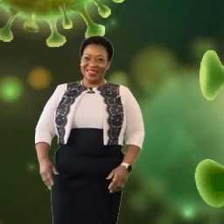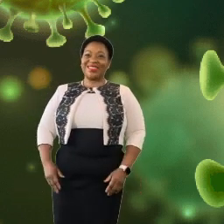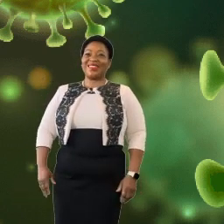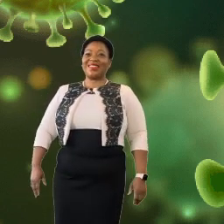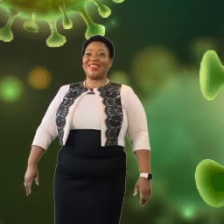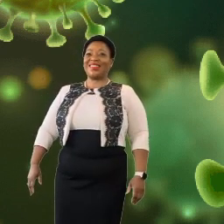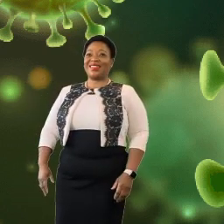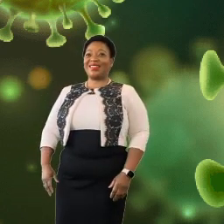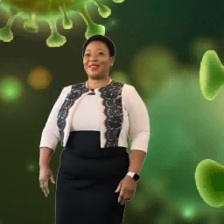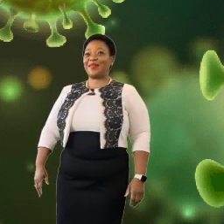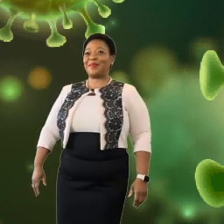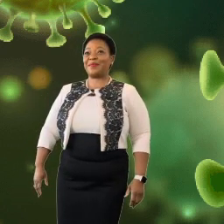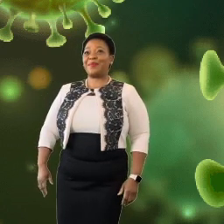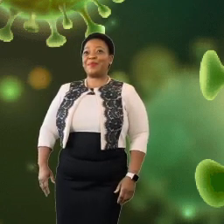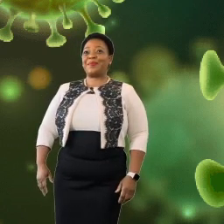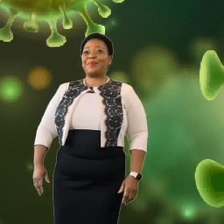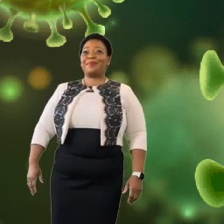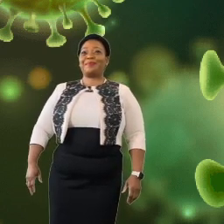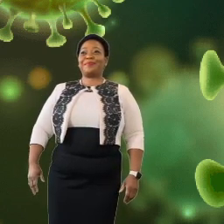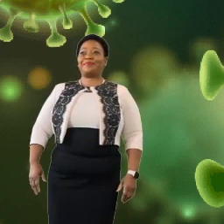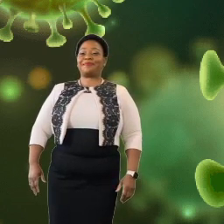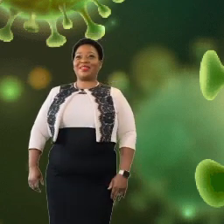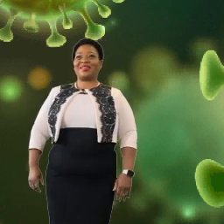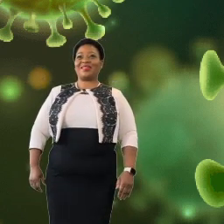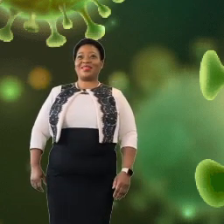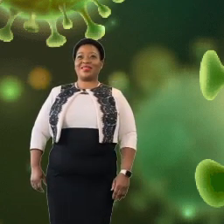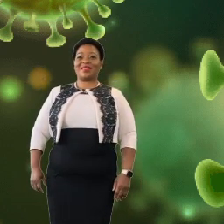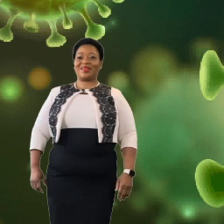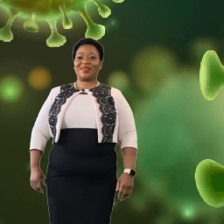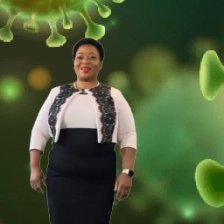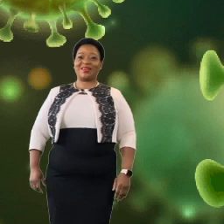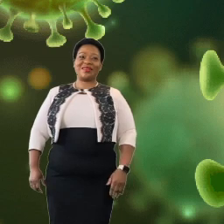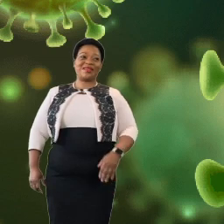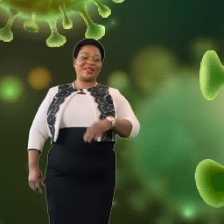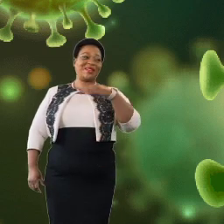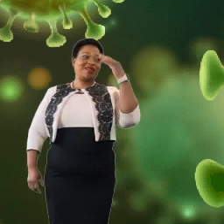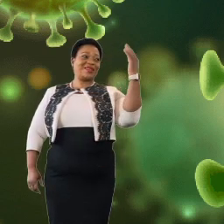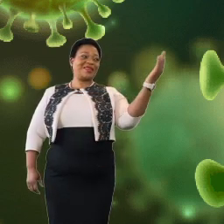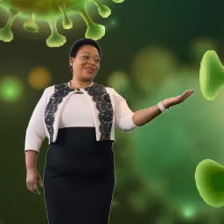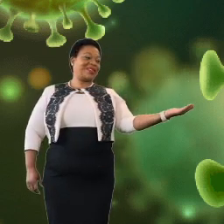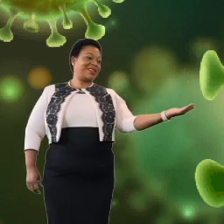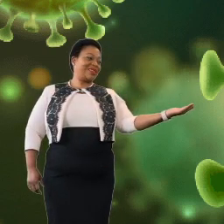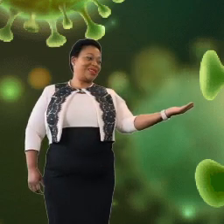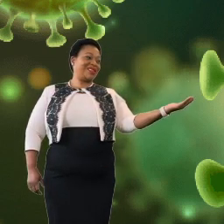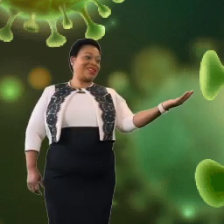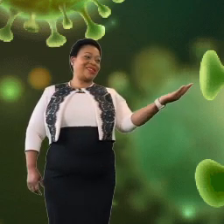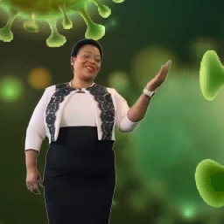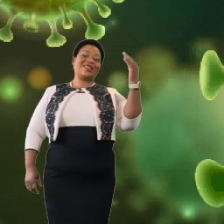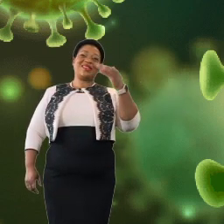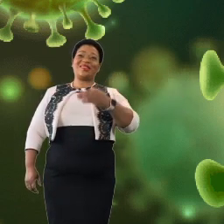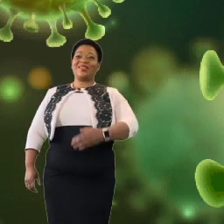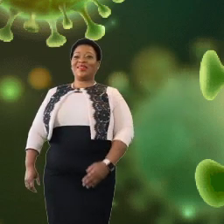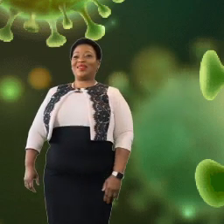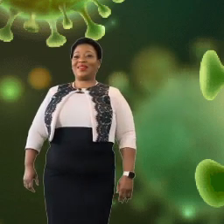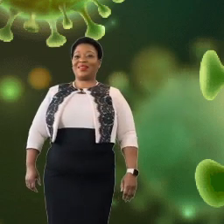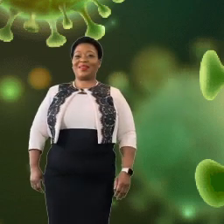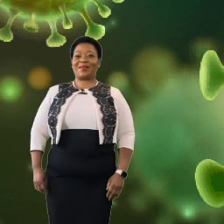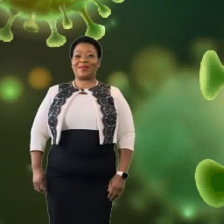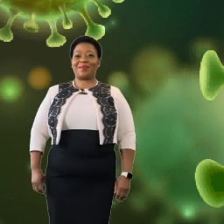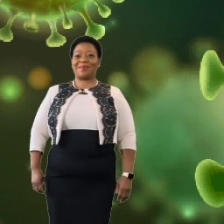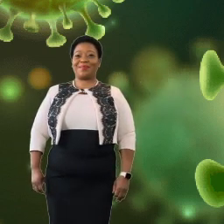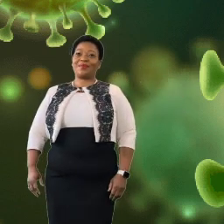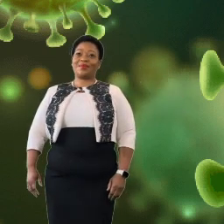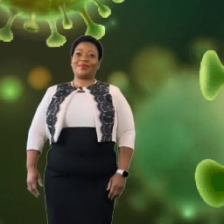open up opportunities for people to abuse the system. That's not what we're asking for. We want to see clean, responsible